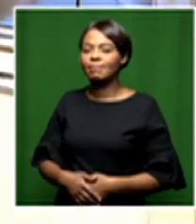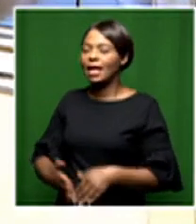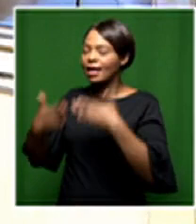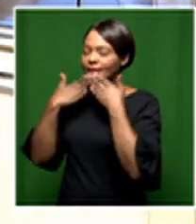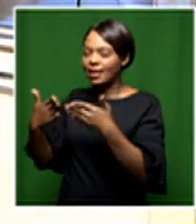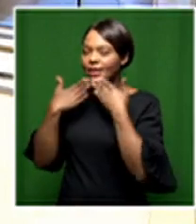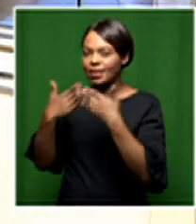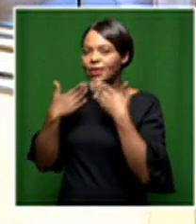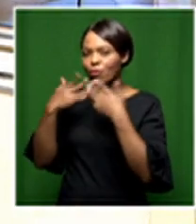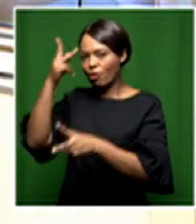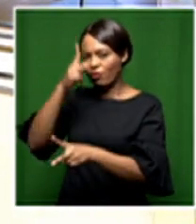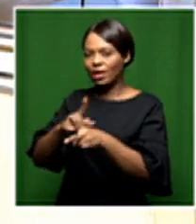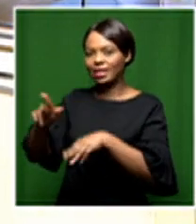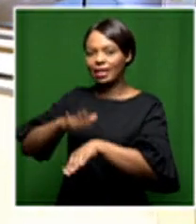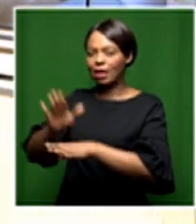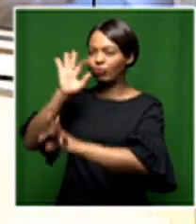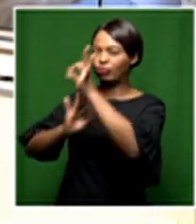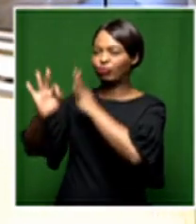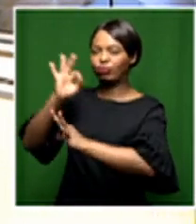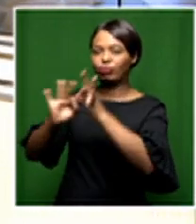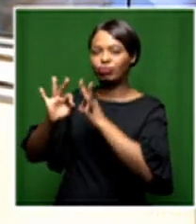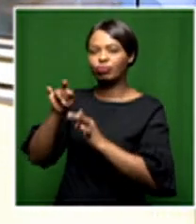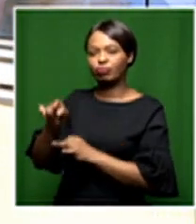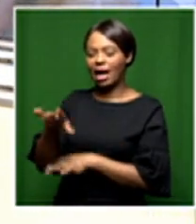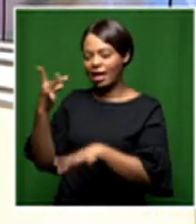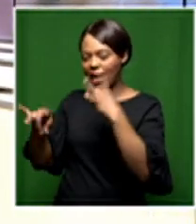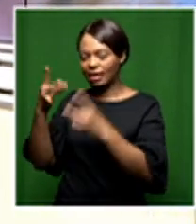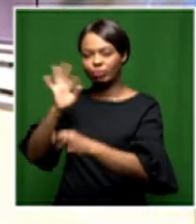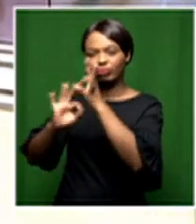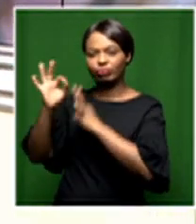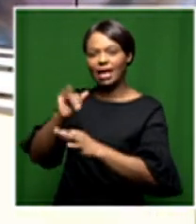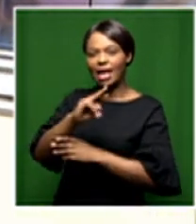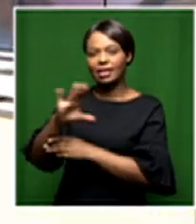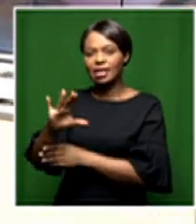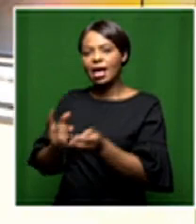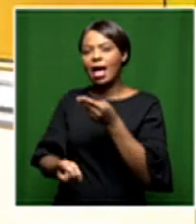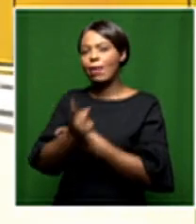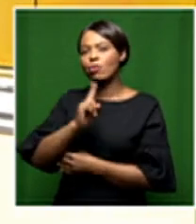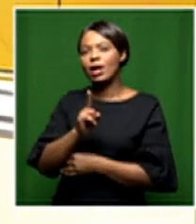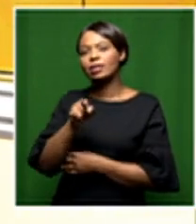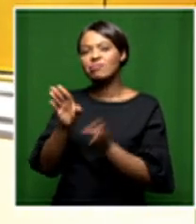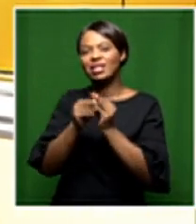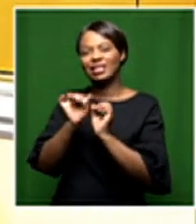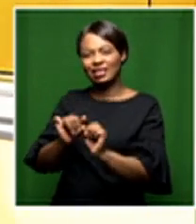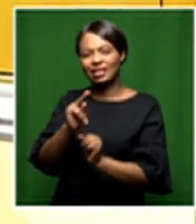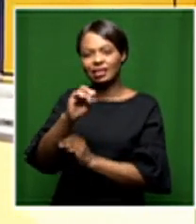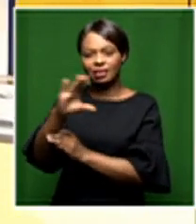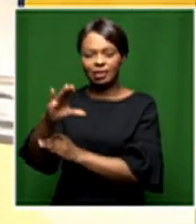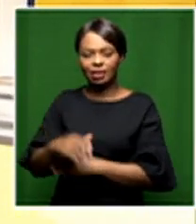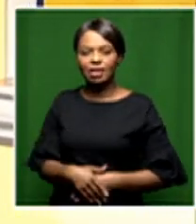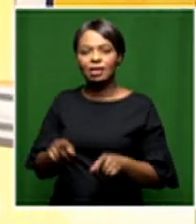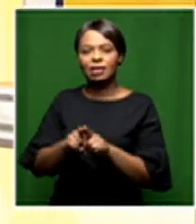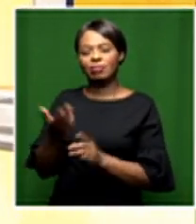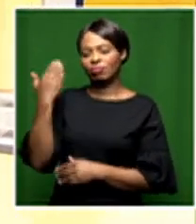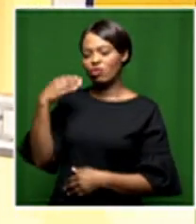for your time and helping us unpack what has happened at the ANC NEC over the weekend, and of course anticipating the appearance of